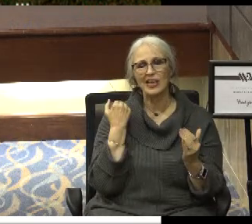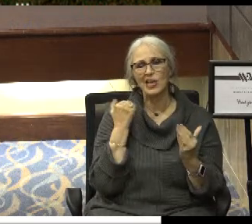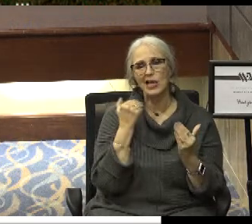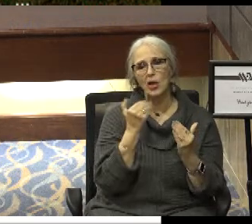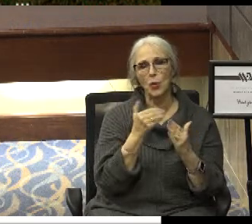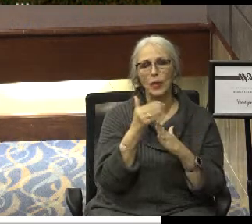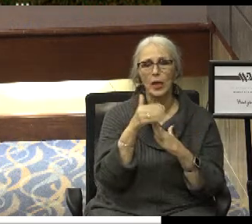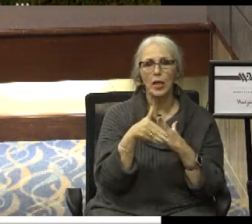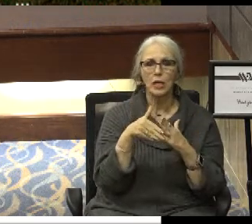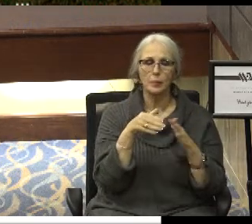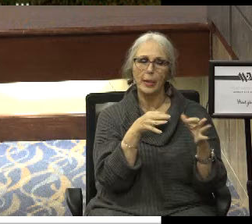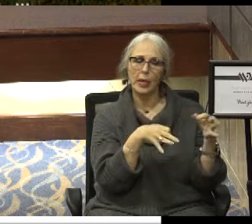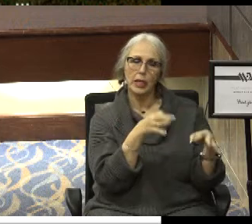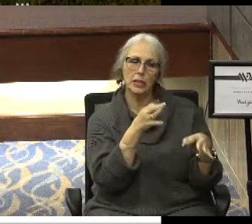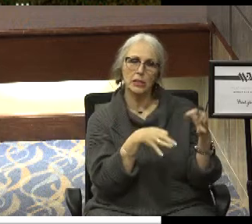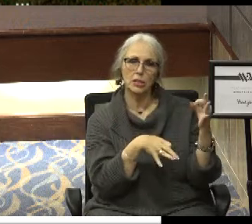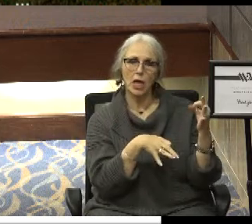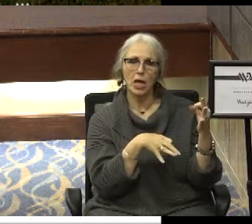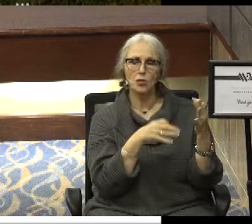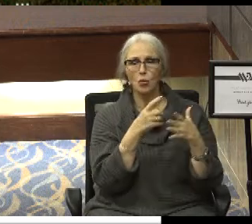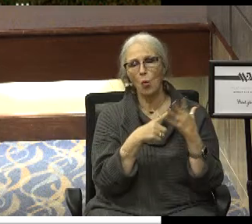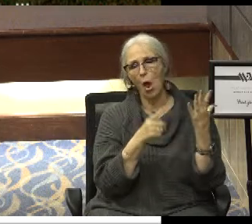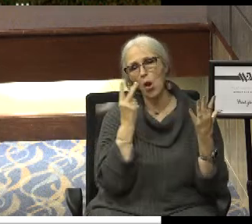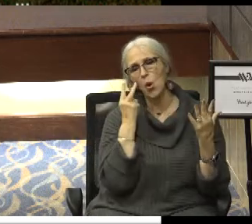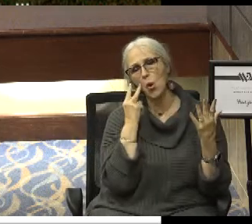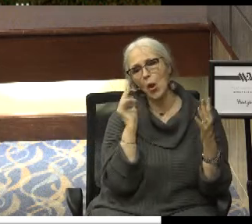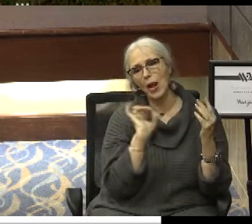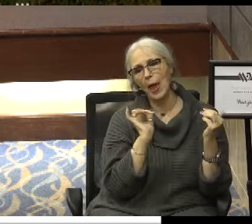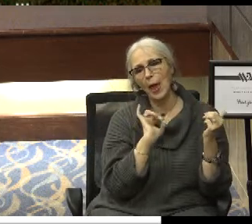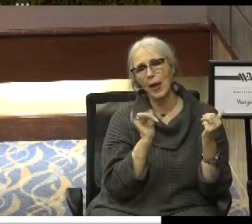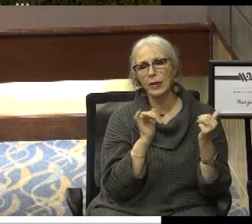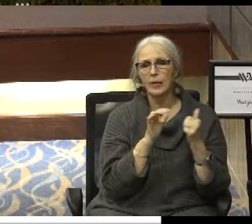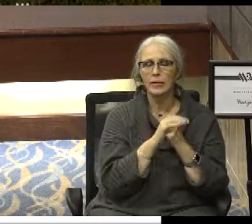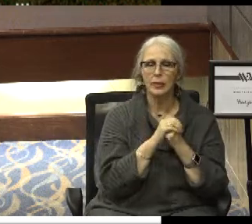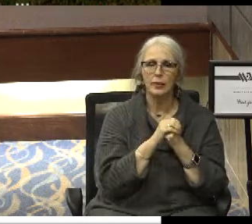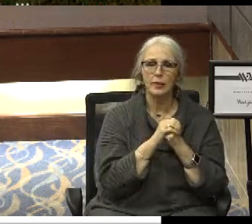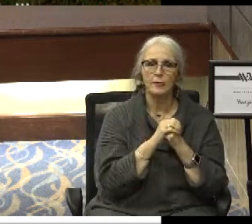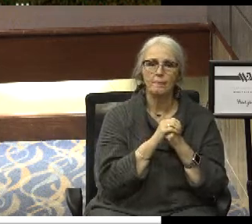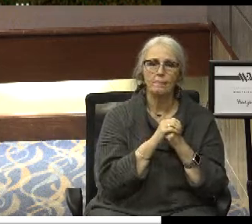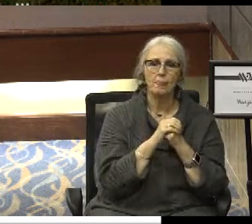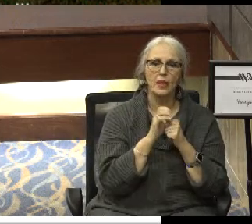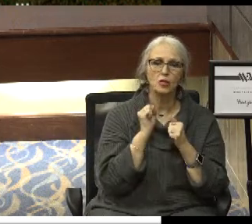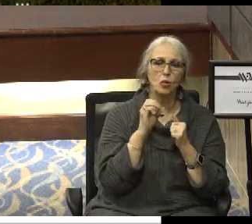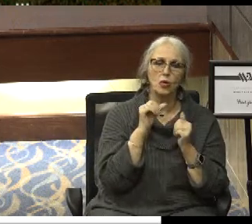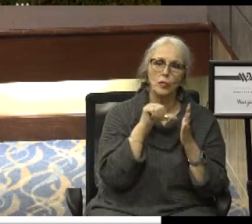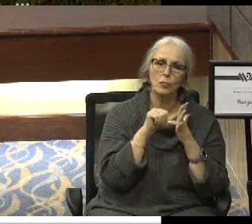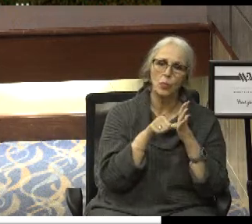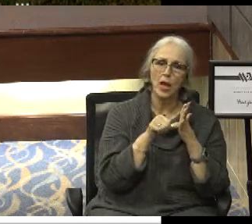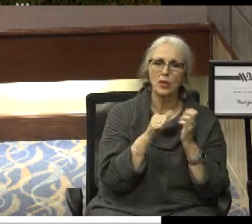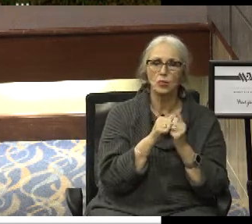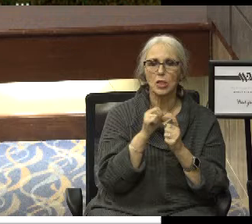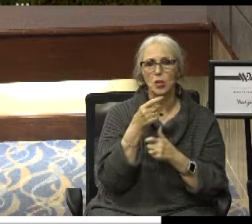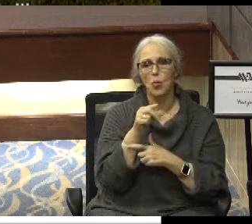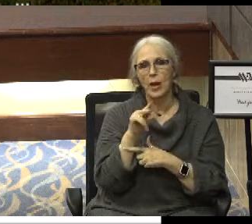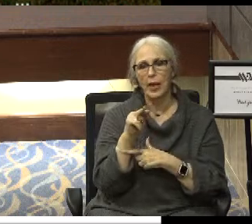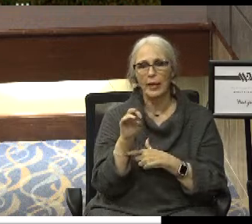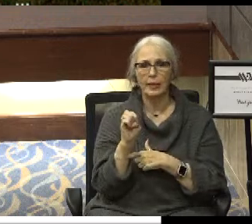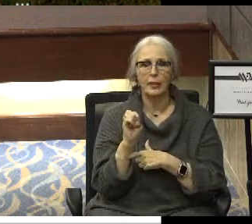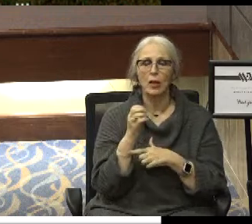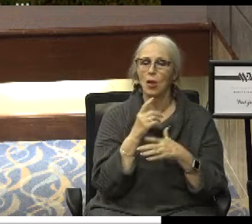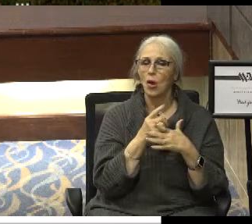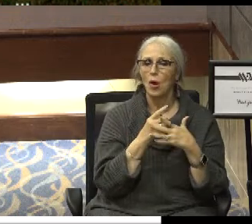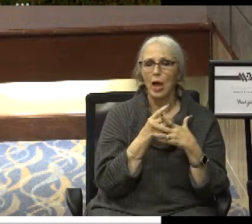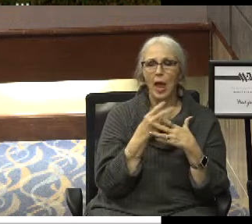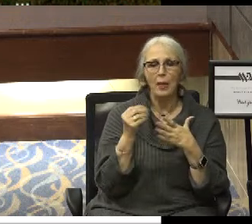project to be able to judge it in terms of what it looks like. It's not a big steel structure where you can be impressed by the frame as it's coming up and then